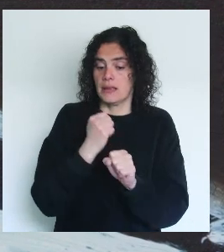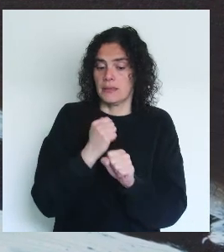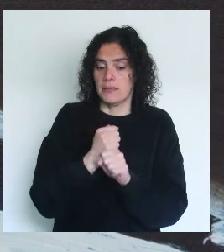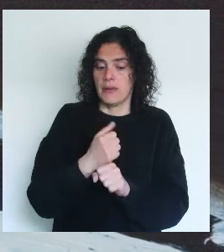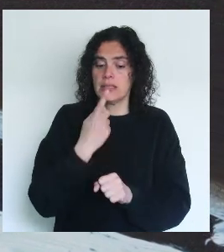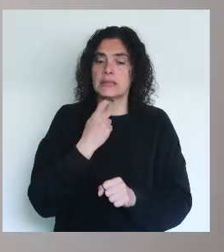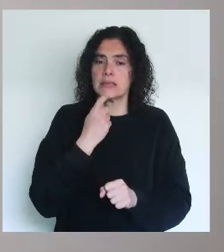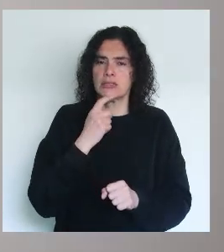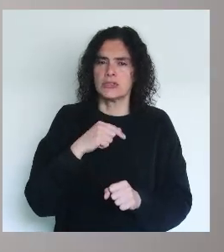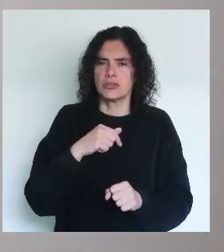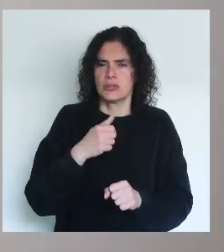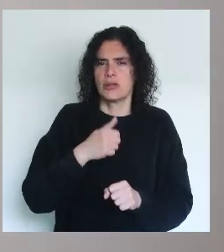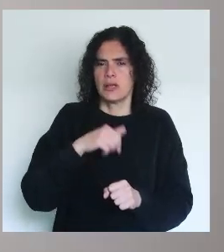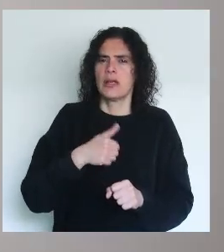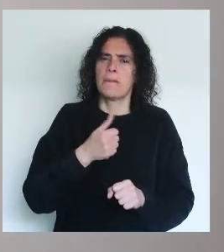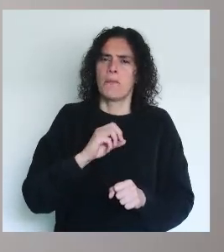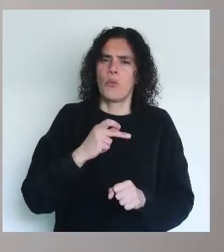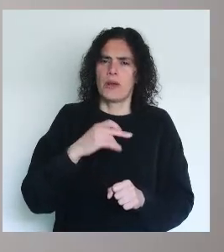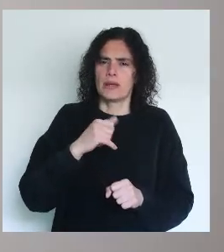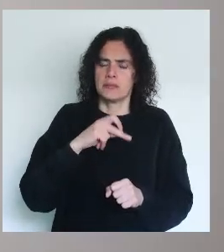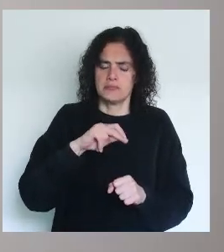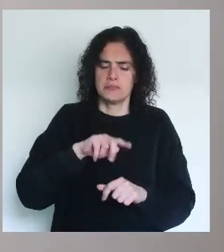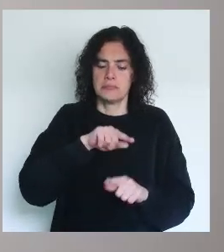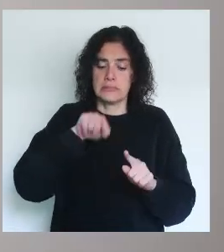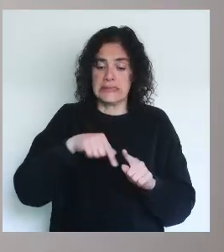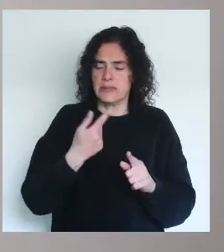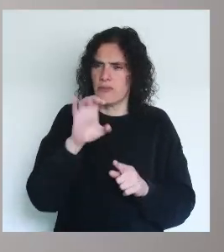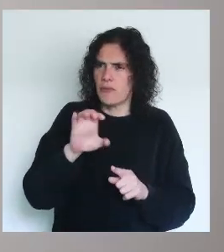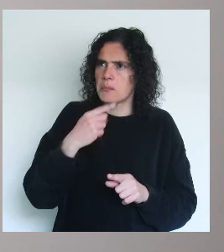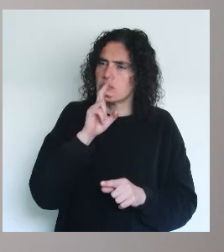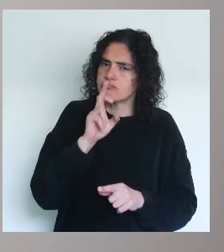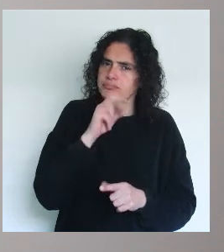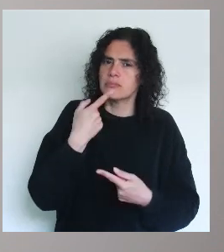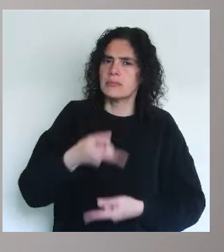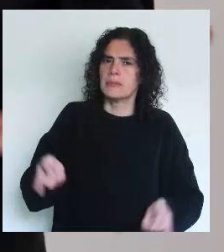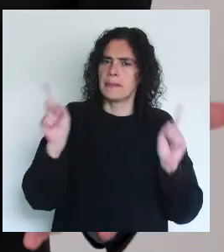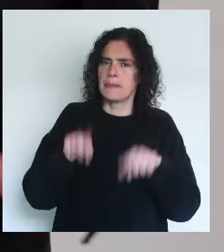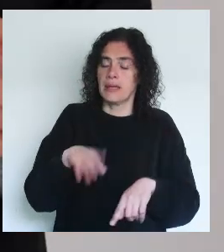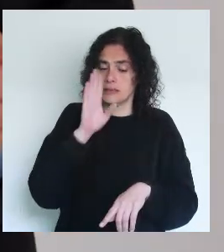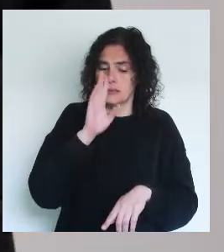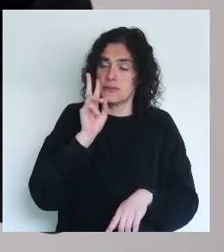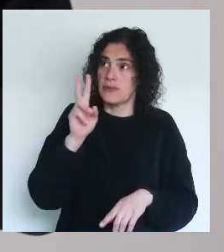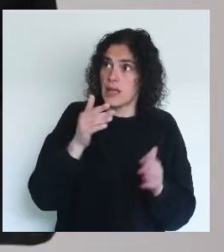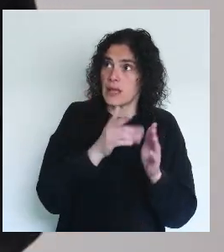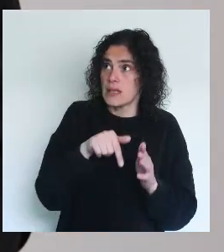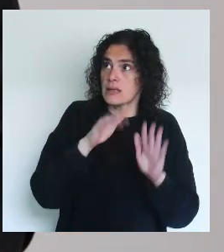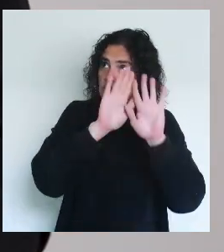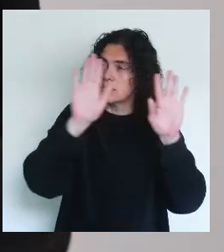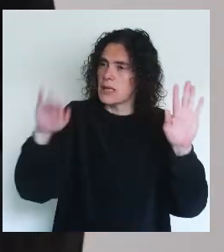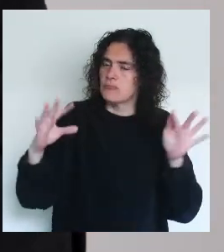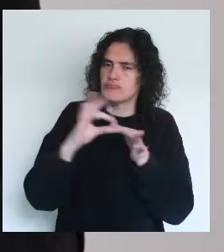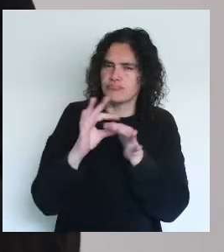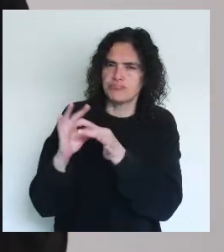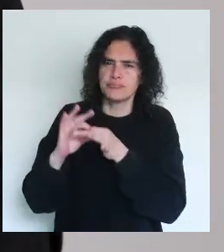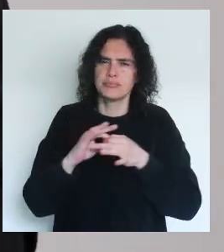by the British artist Lynette Yadiombo-Ake. In a way, it answers, again, if you look at the exhibition, there's all